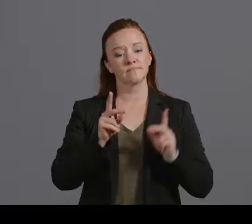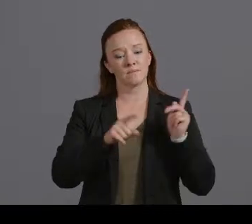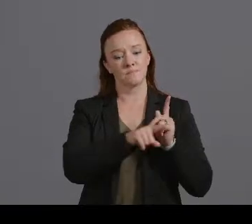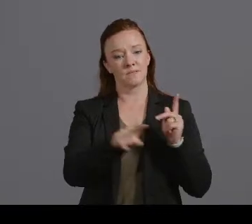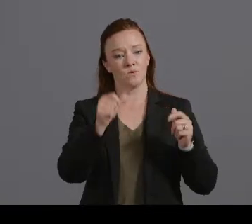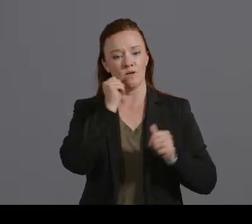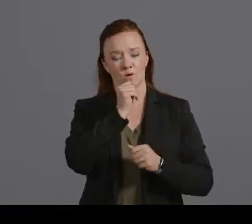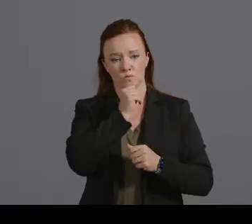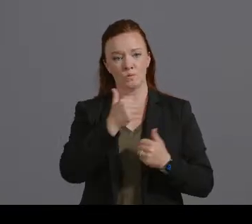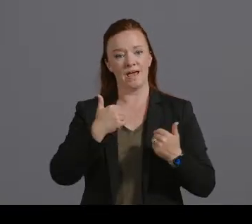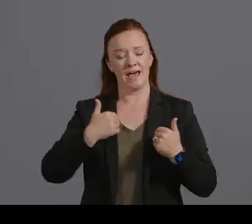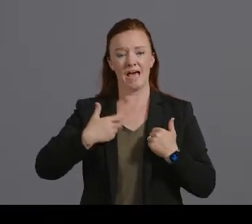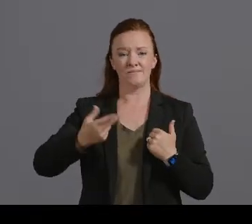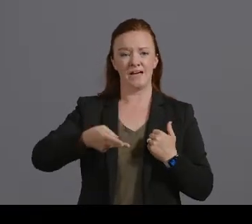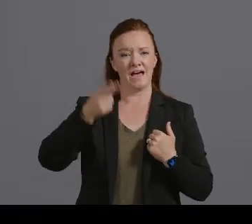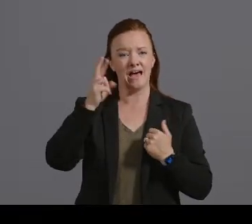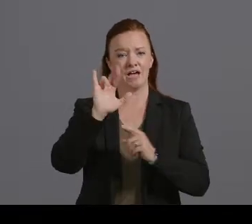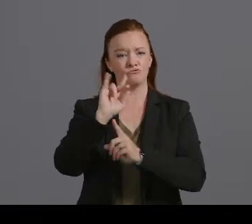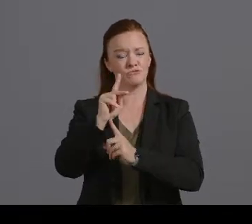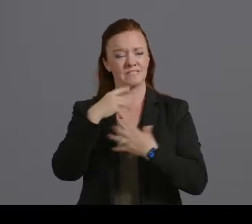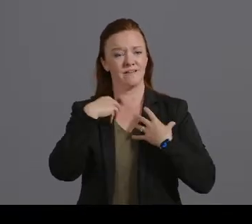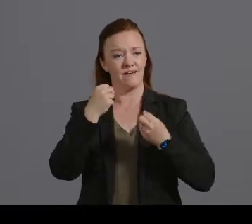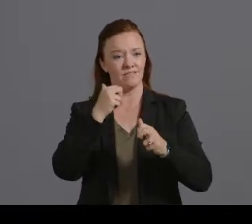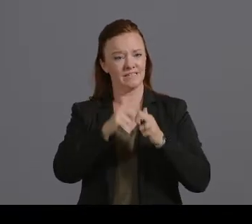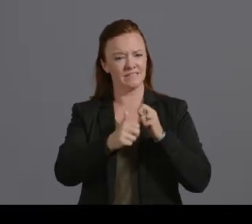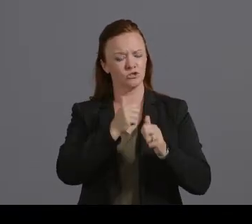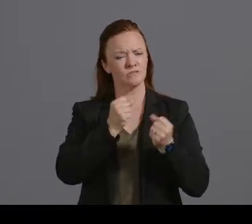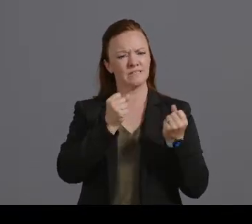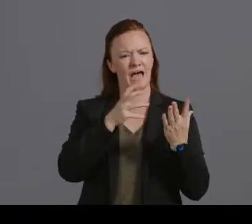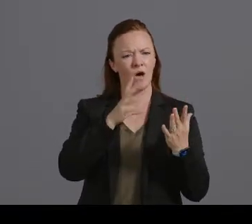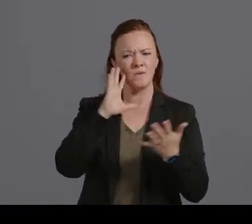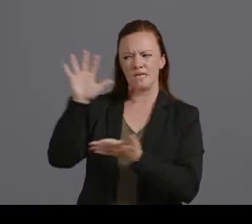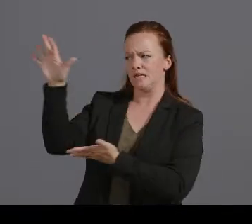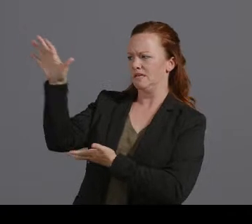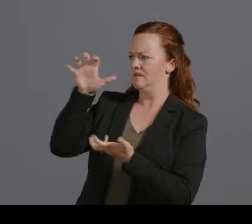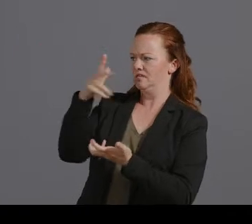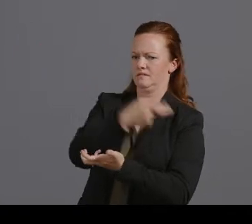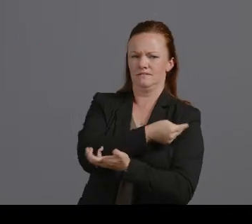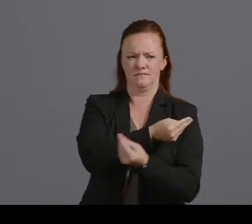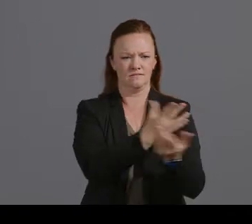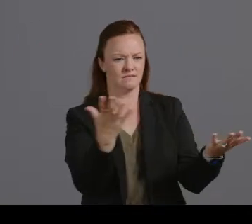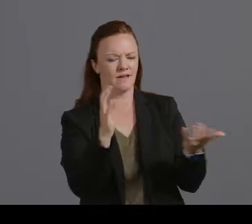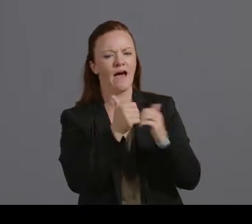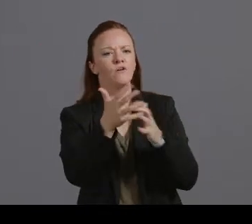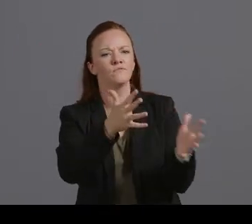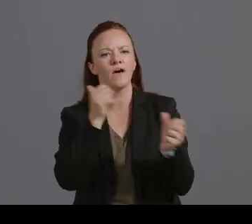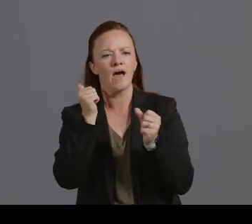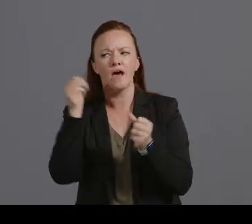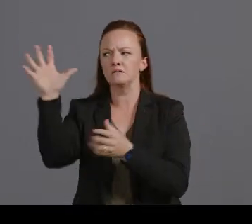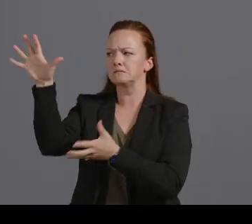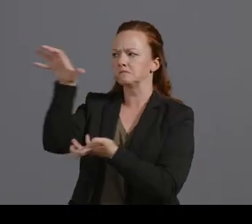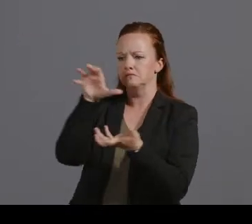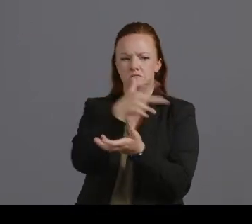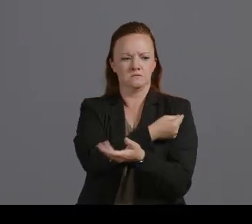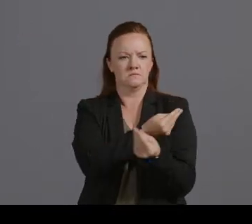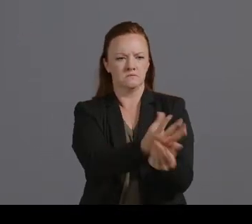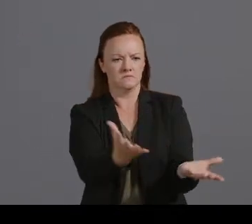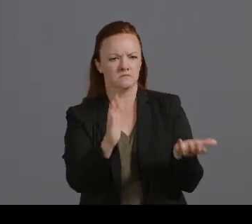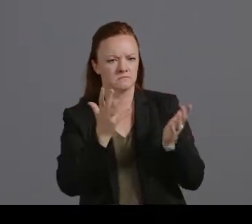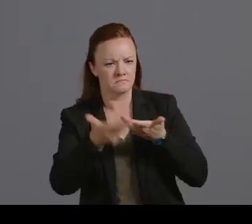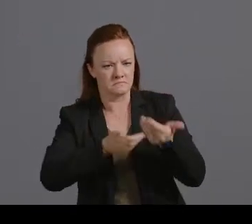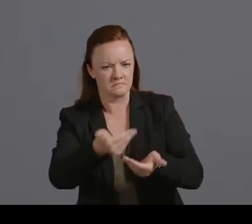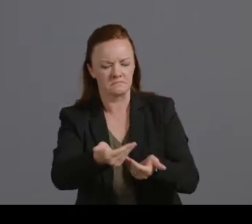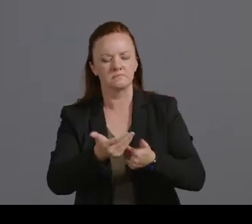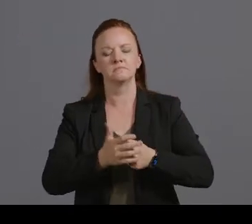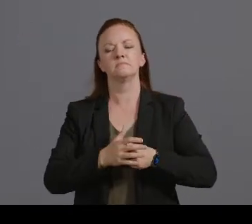would be covered when we included that age group, and about what time we thought we would be able to progress into that next